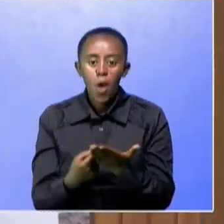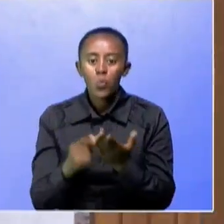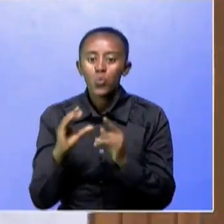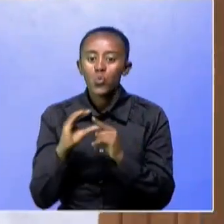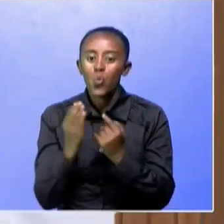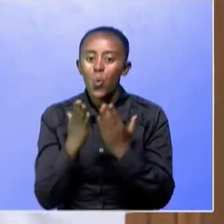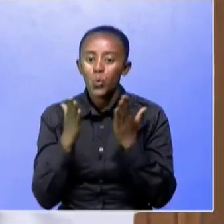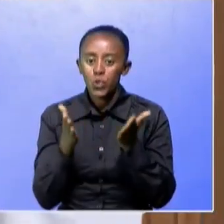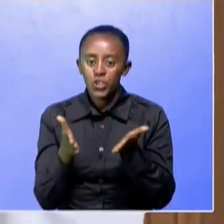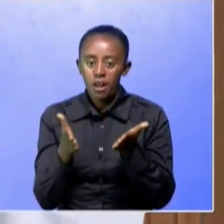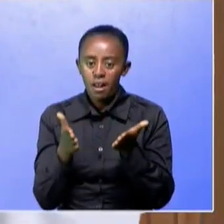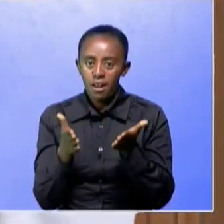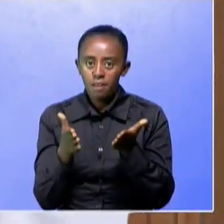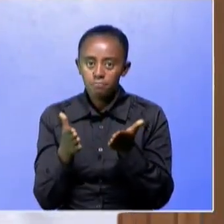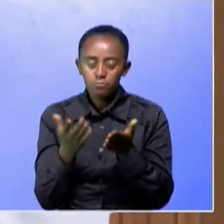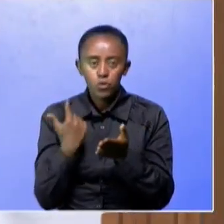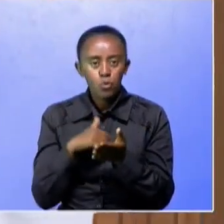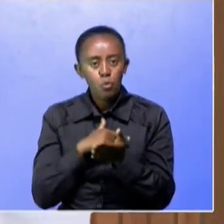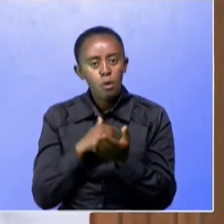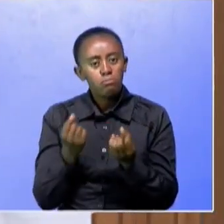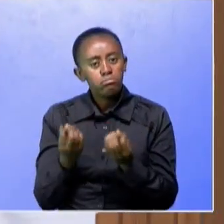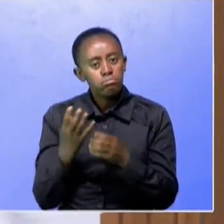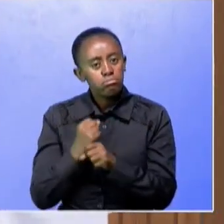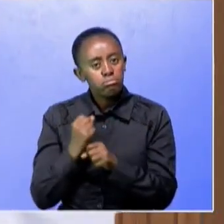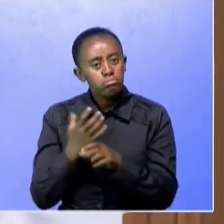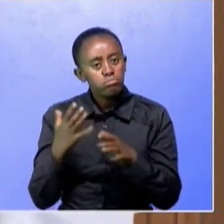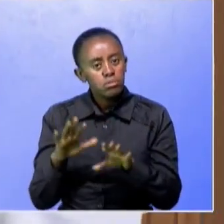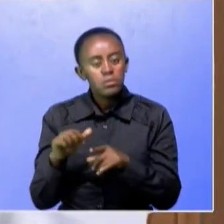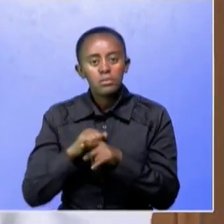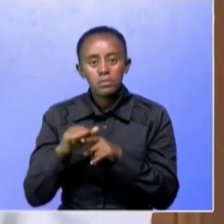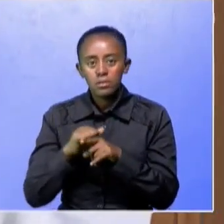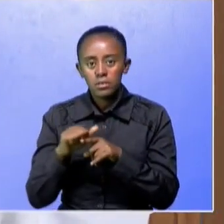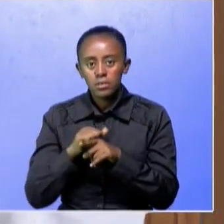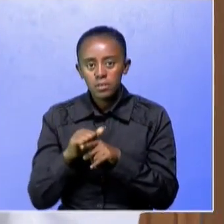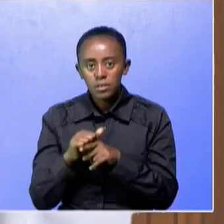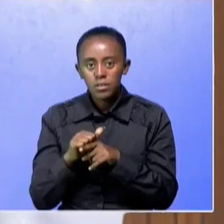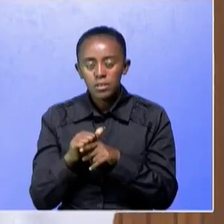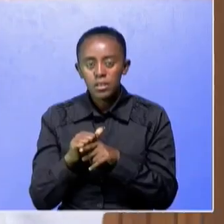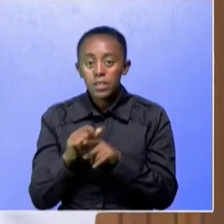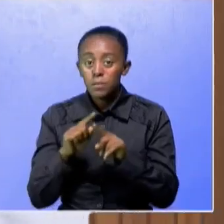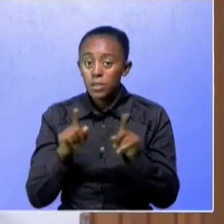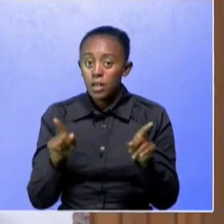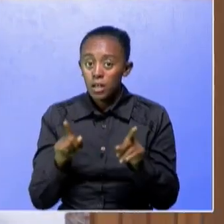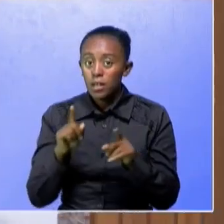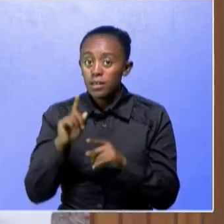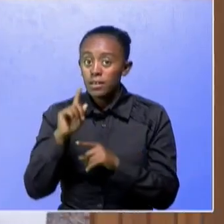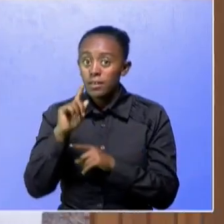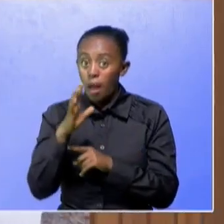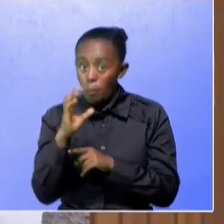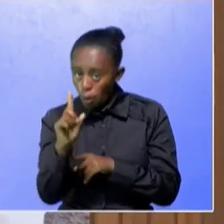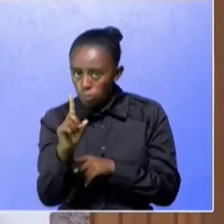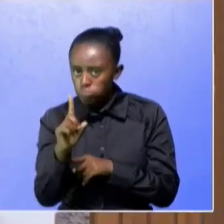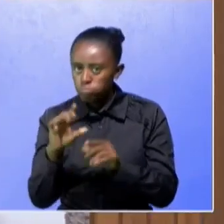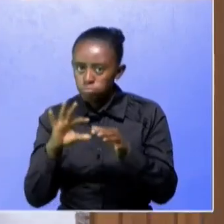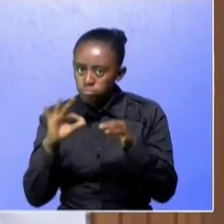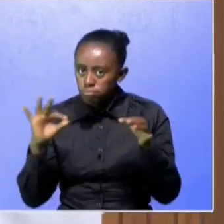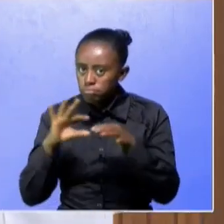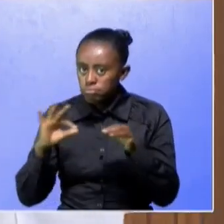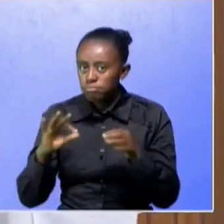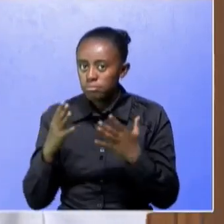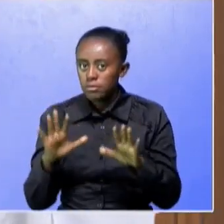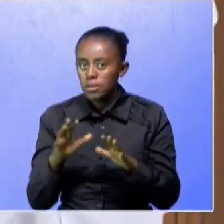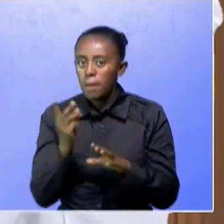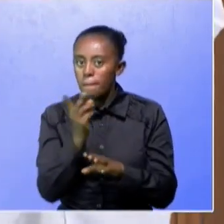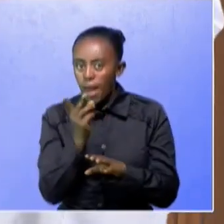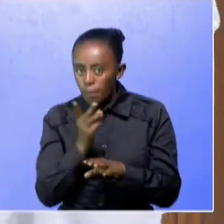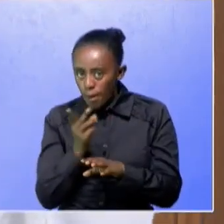conditionals. We have been doing a lot of exercises, especially regarding type 1 conditionals. So don't forget that those pair